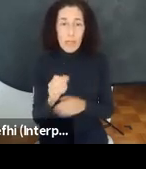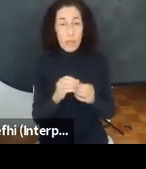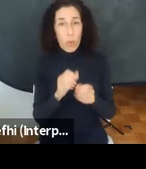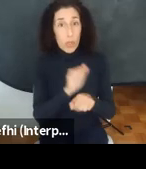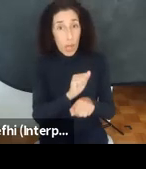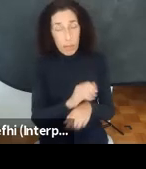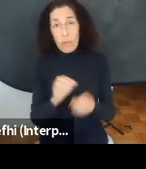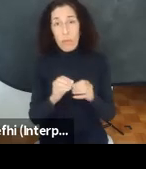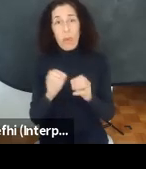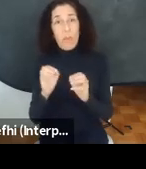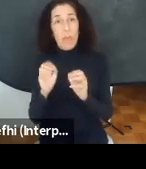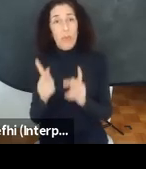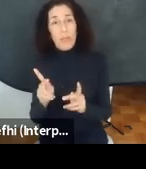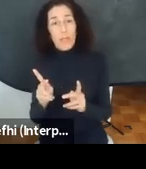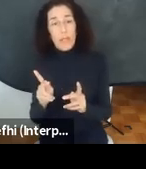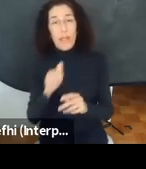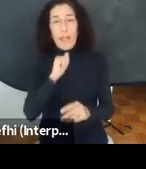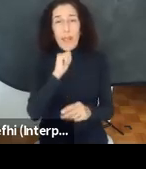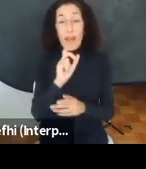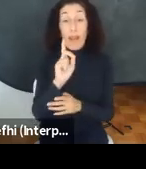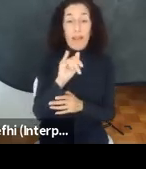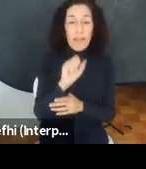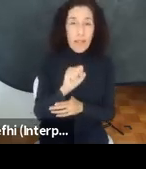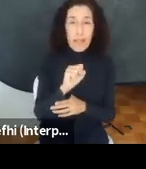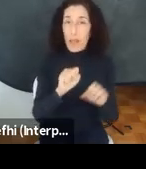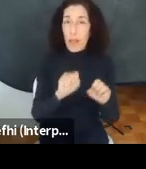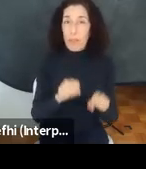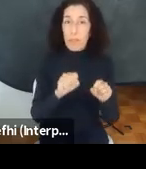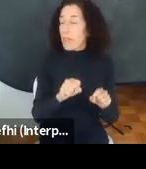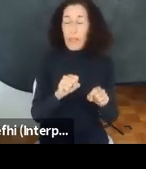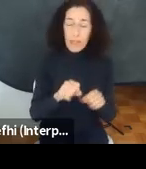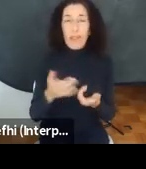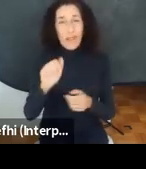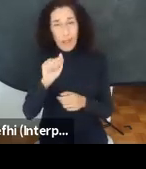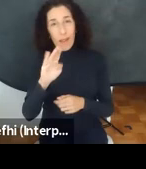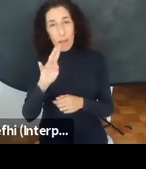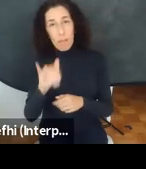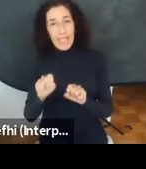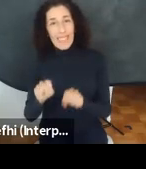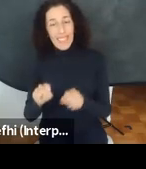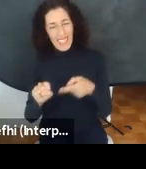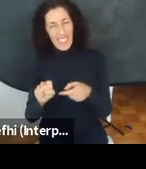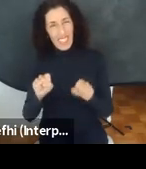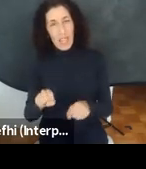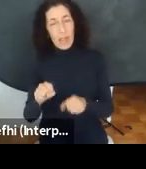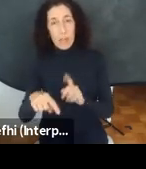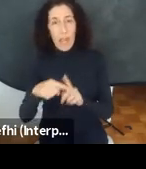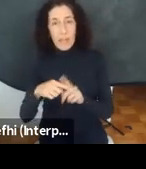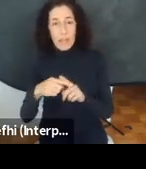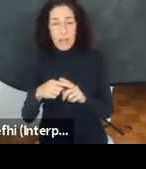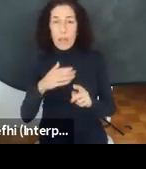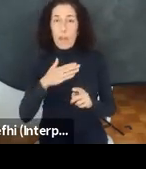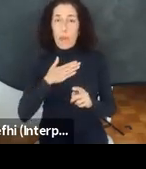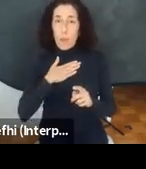disability, it's not disability, it's the ability that they have within. Right. And let them use and show and be willing to teach them as they